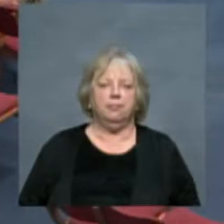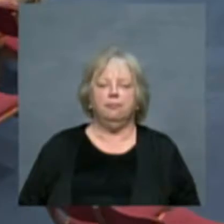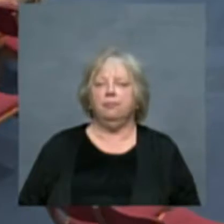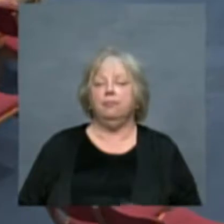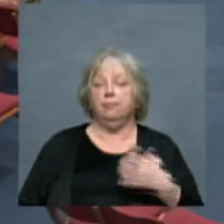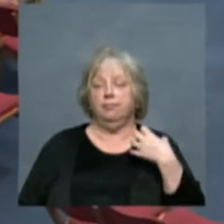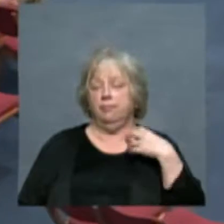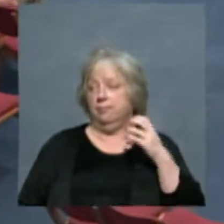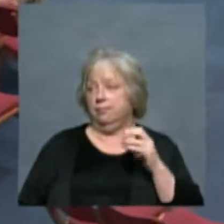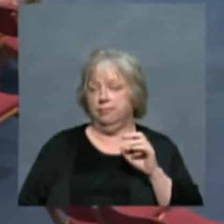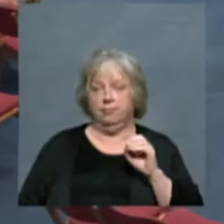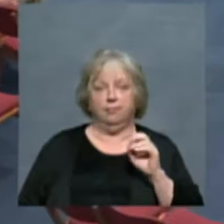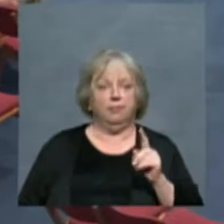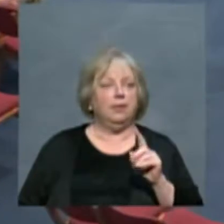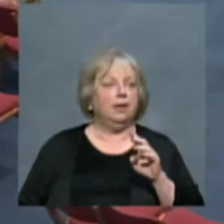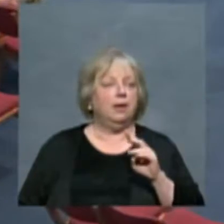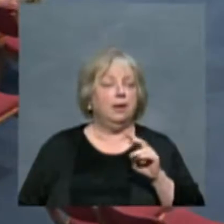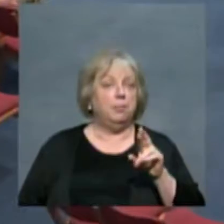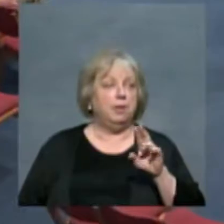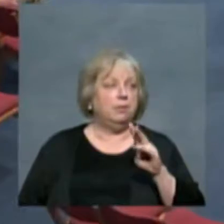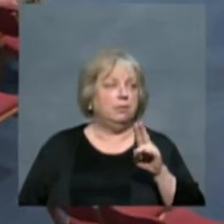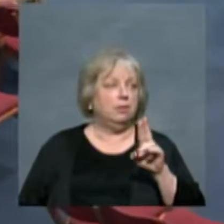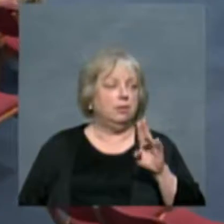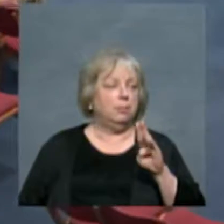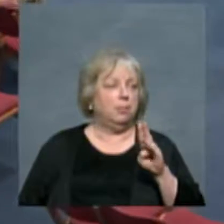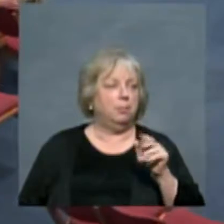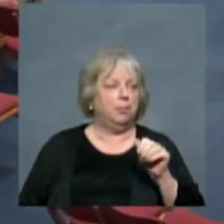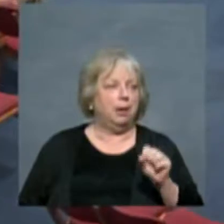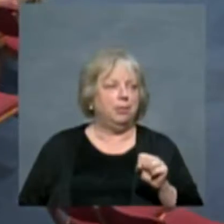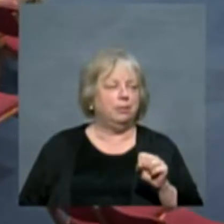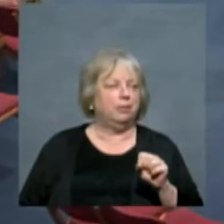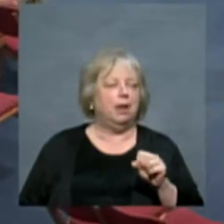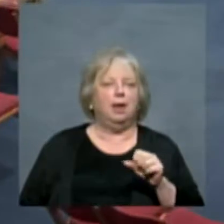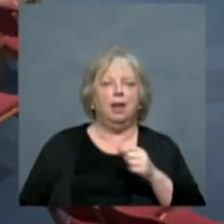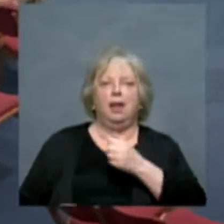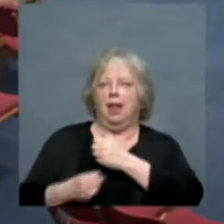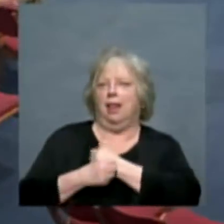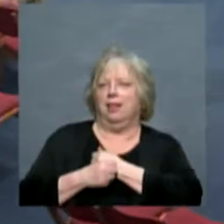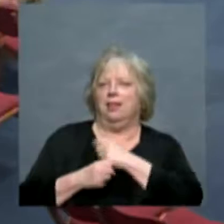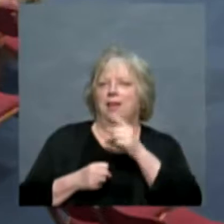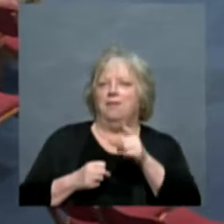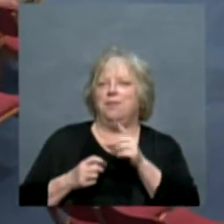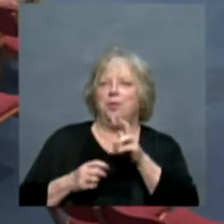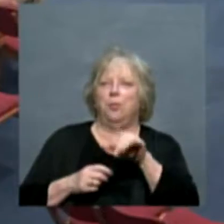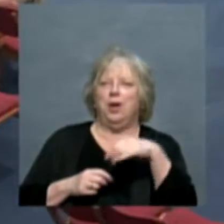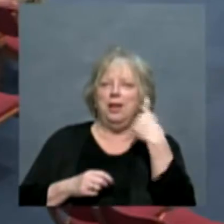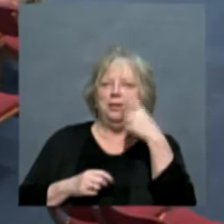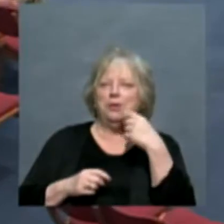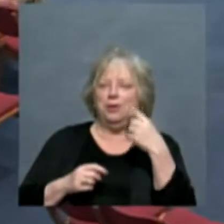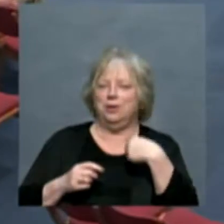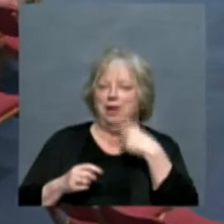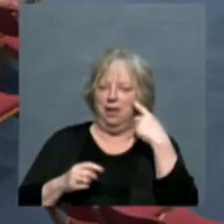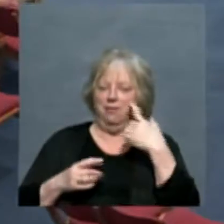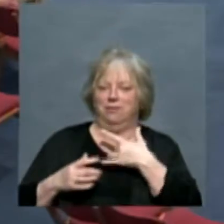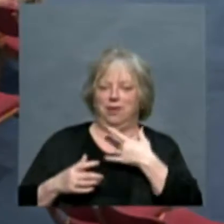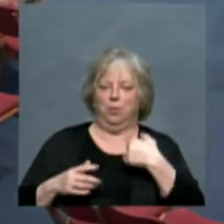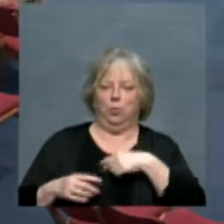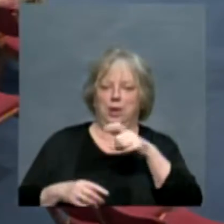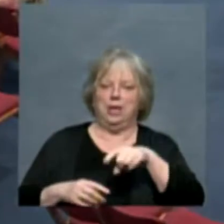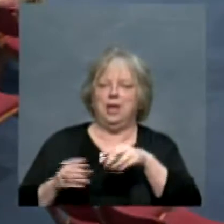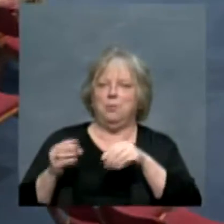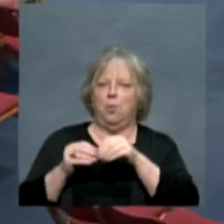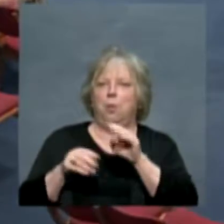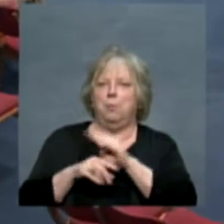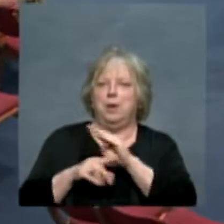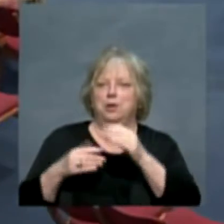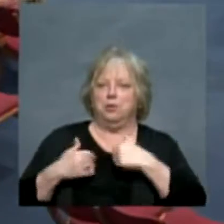Okay. Mr. Bubbas? I love his passion. I'm going to vote for him. Thank you. I think we need more business